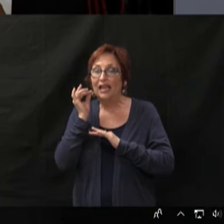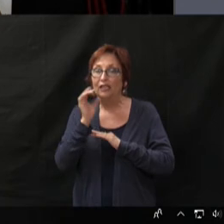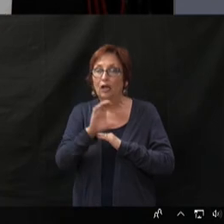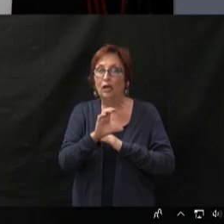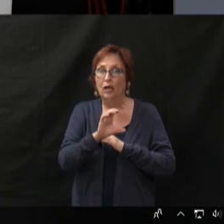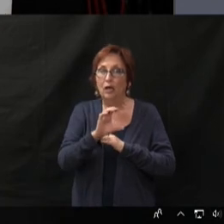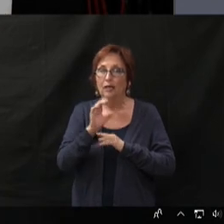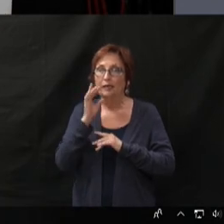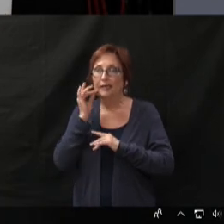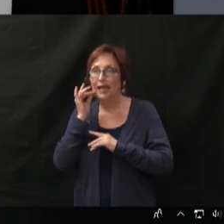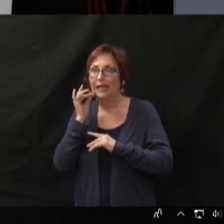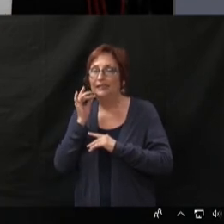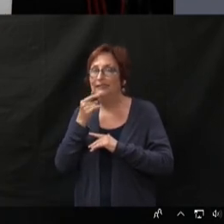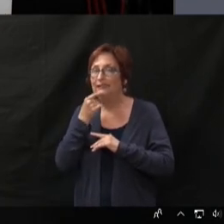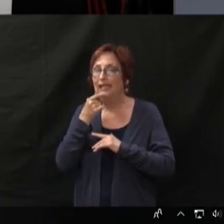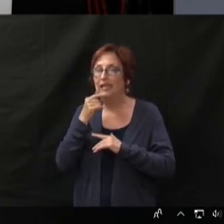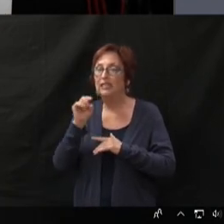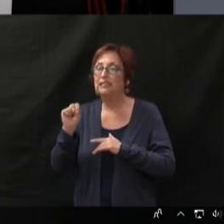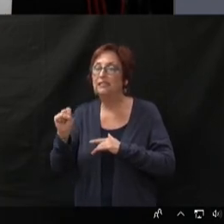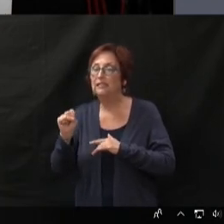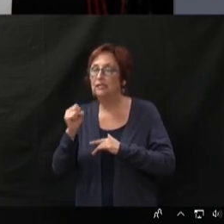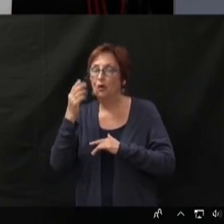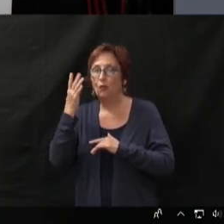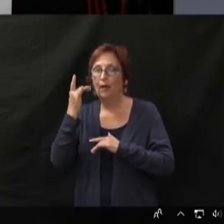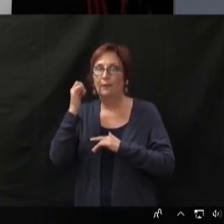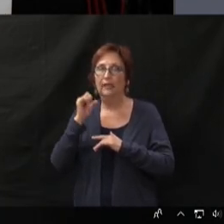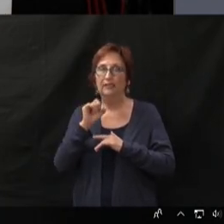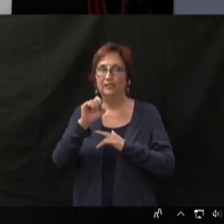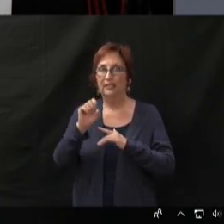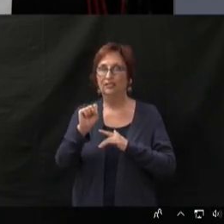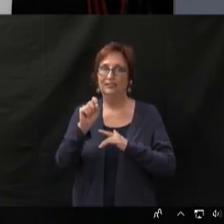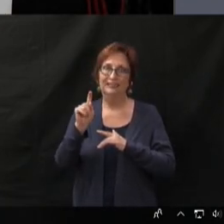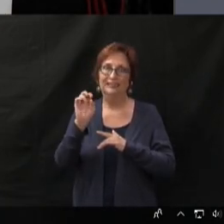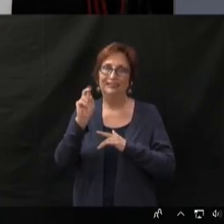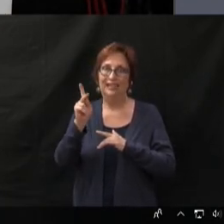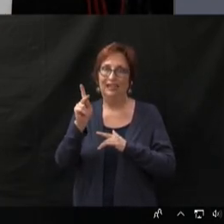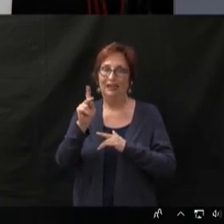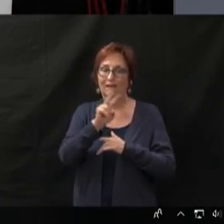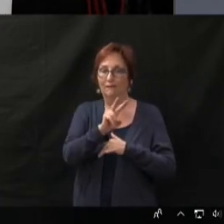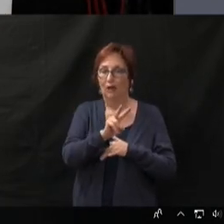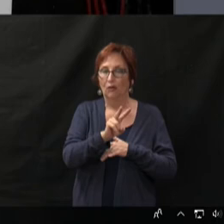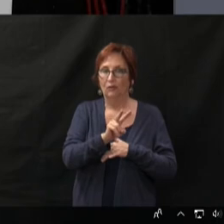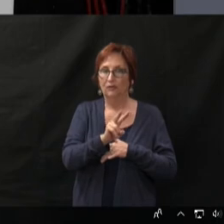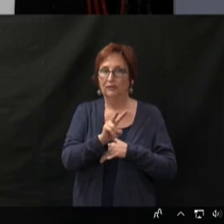The cat is saying s because there's stick vowels here, E-I and Y.